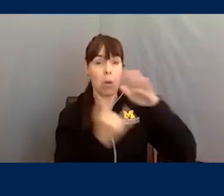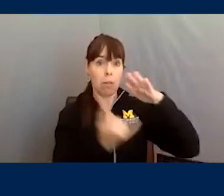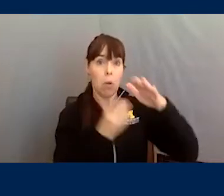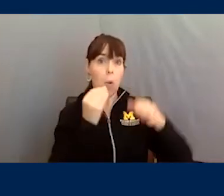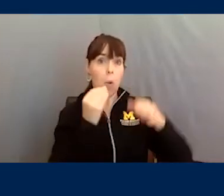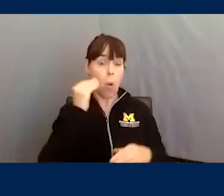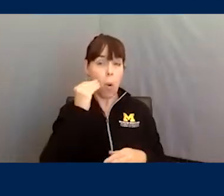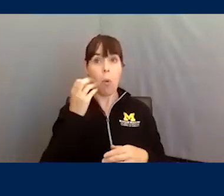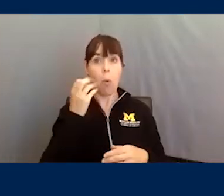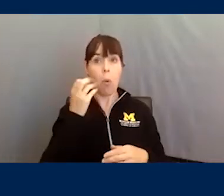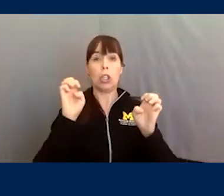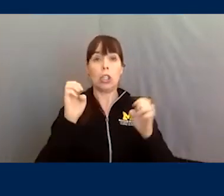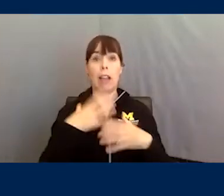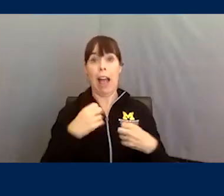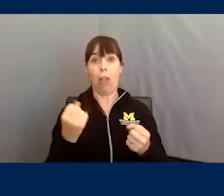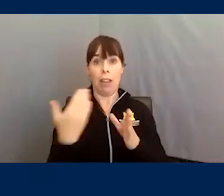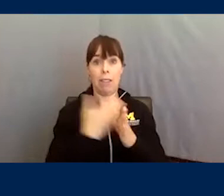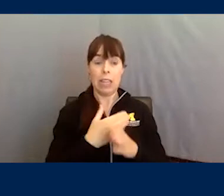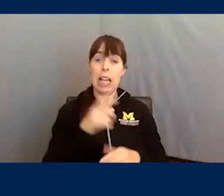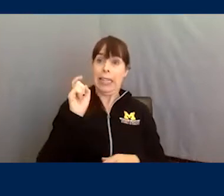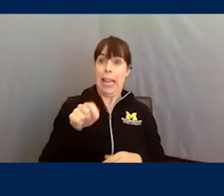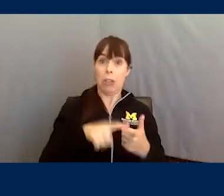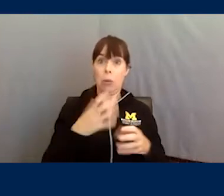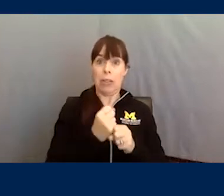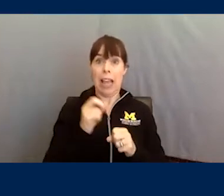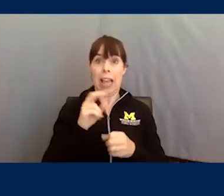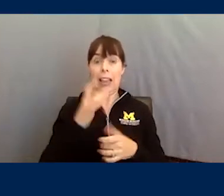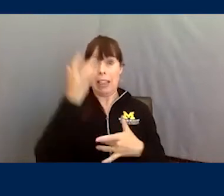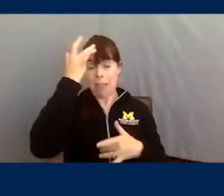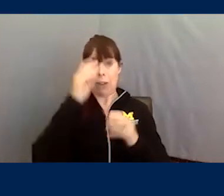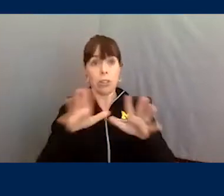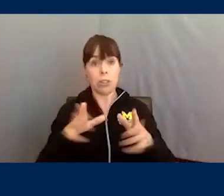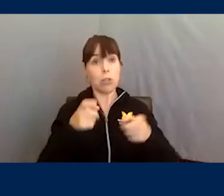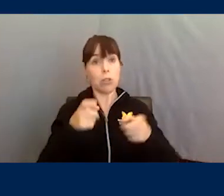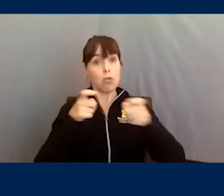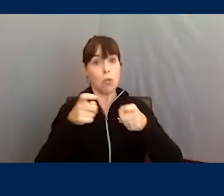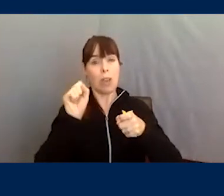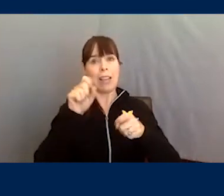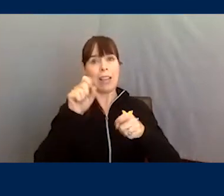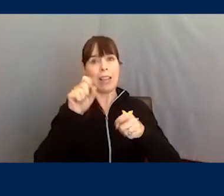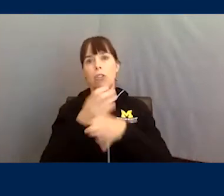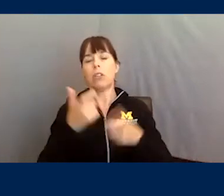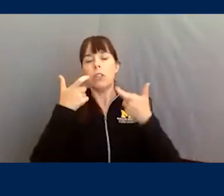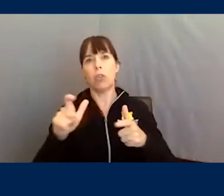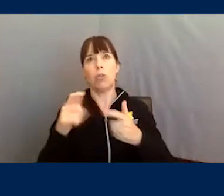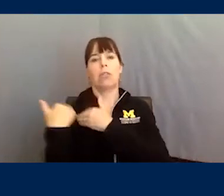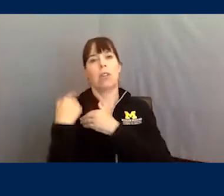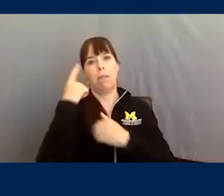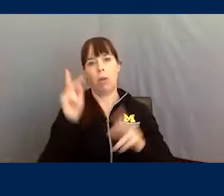emergency public health interventions, while necessary to get the virus under control, also create huge hardship on